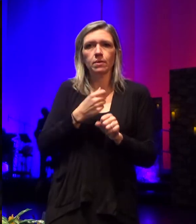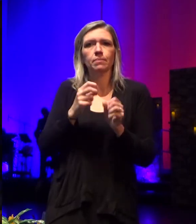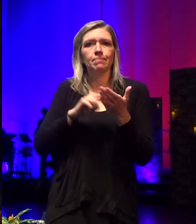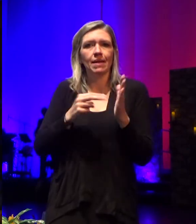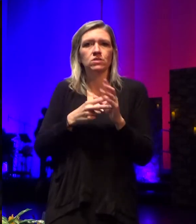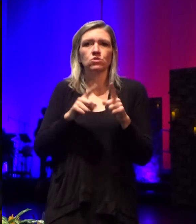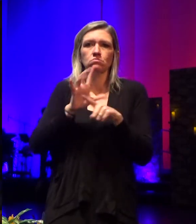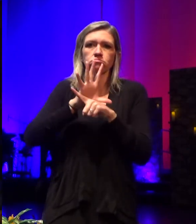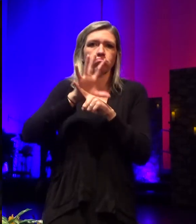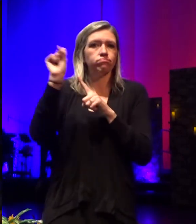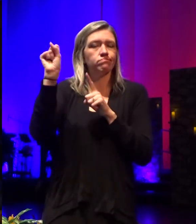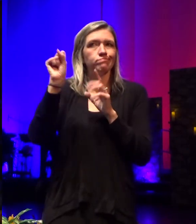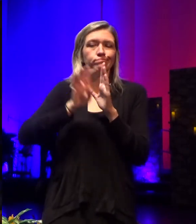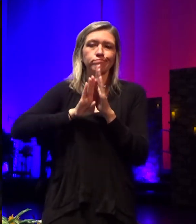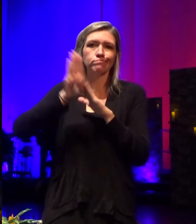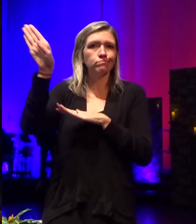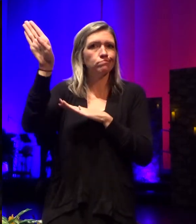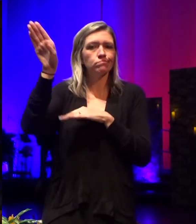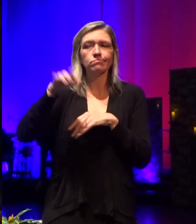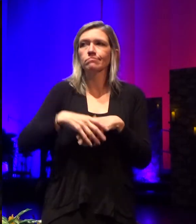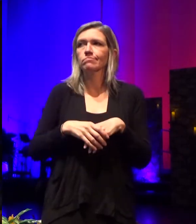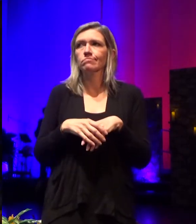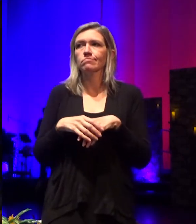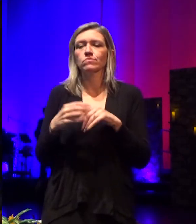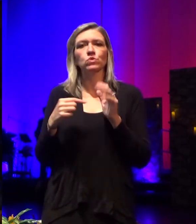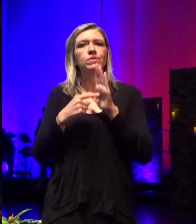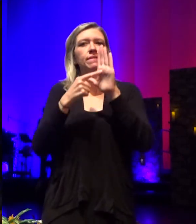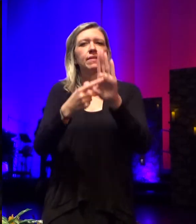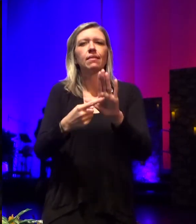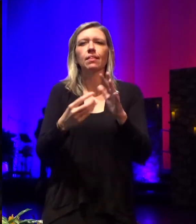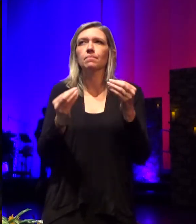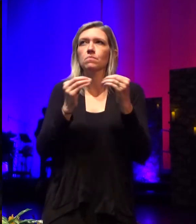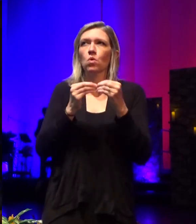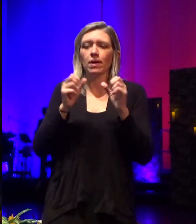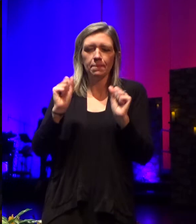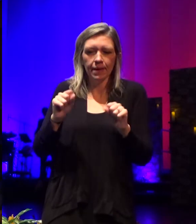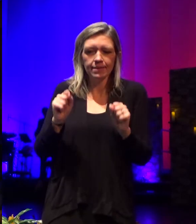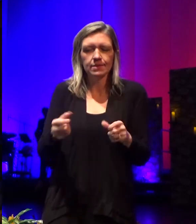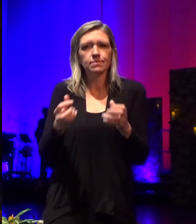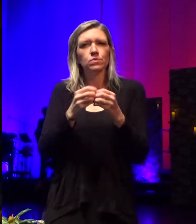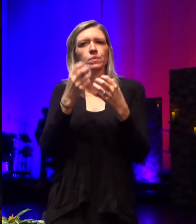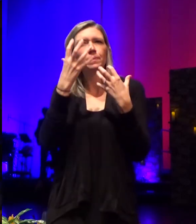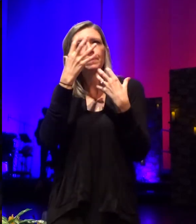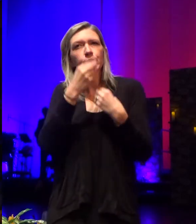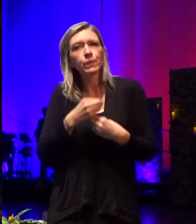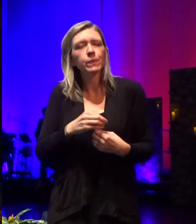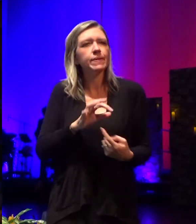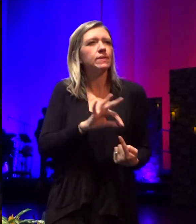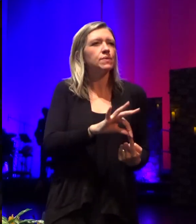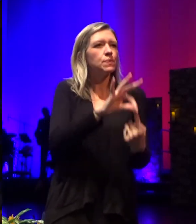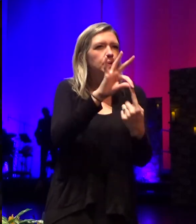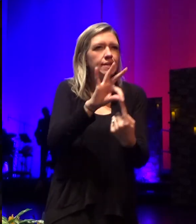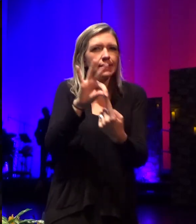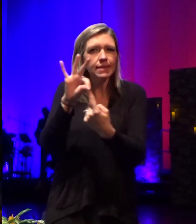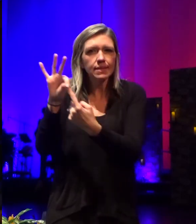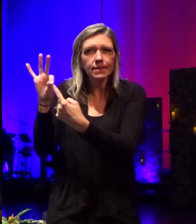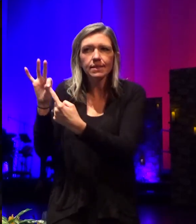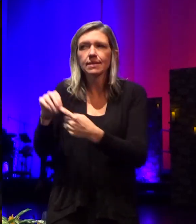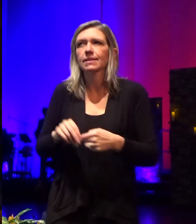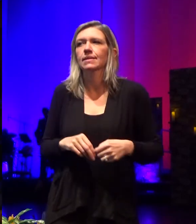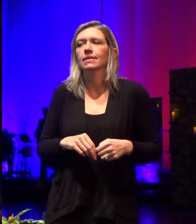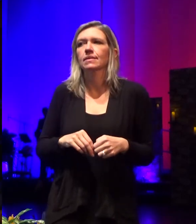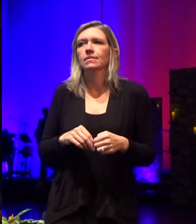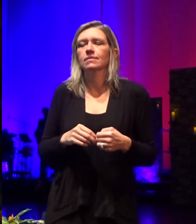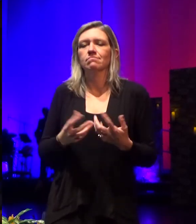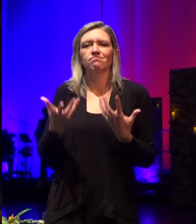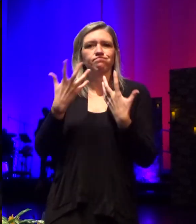fly, to reveal more of the capacities, the beauty, the uniqueness woven